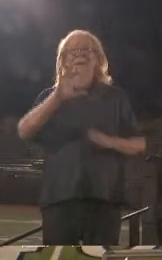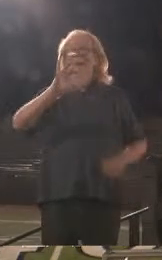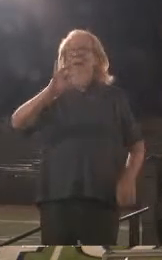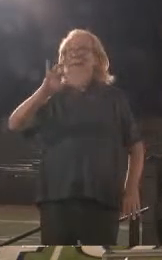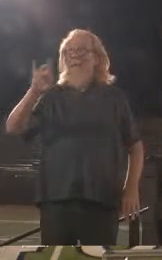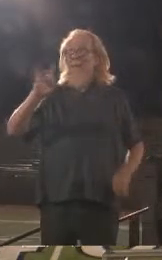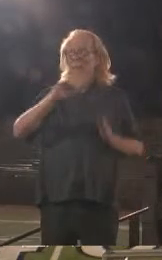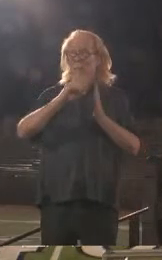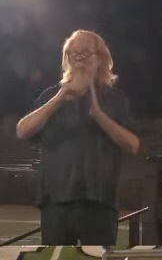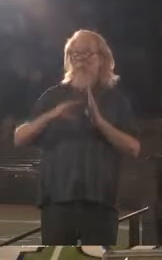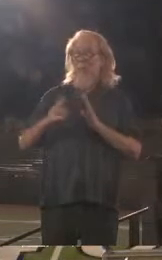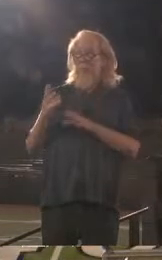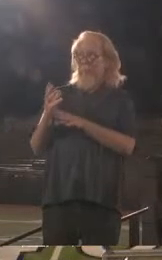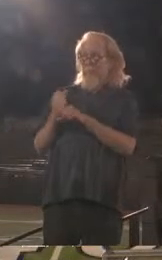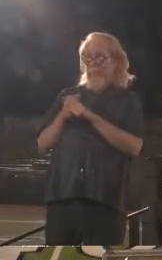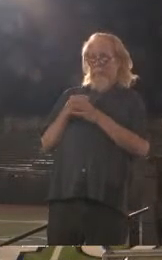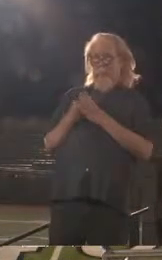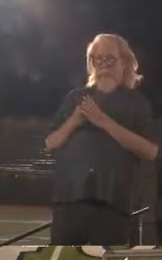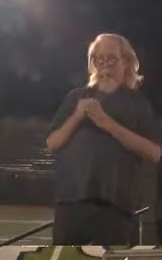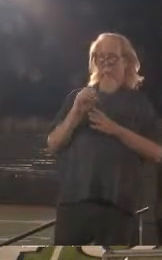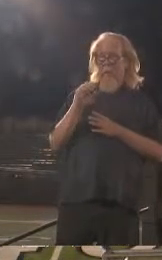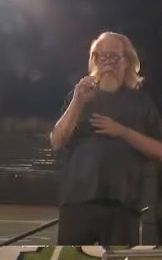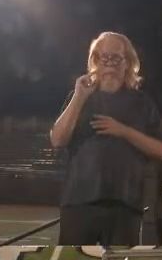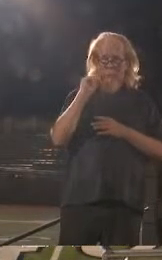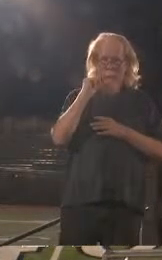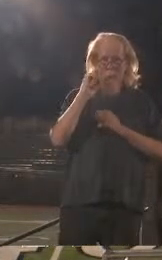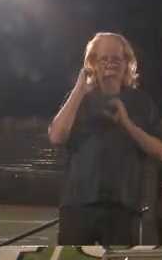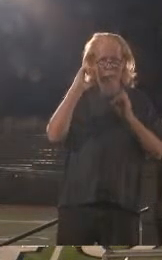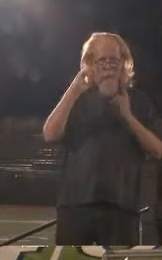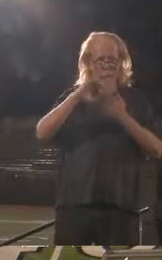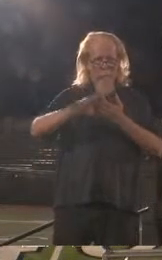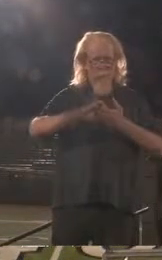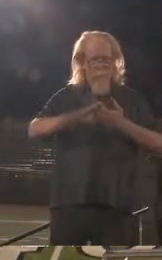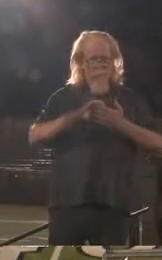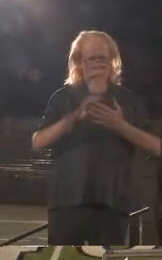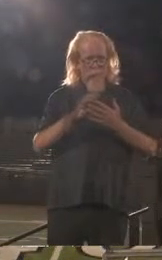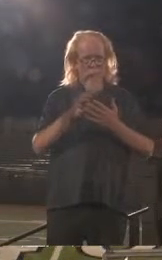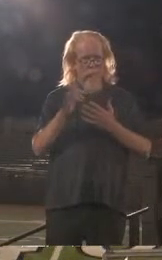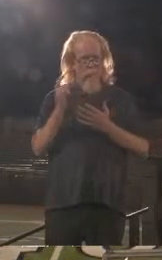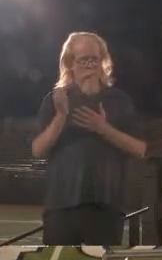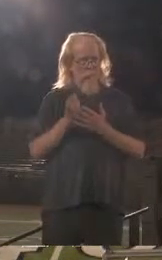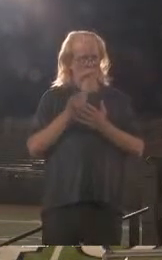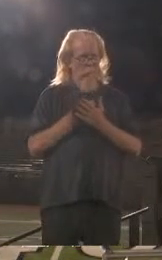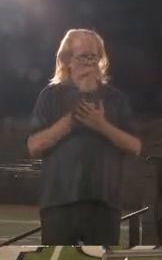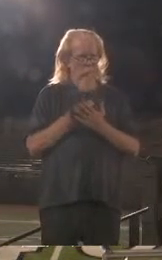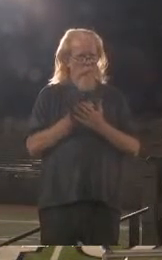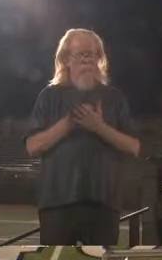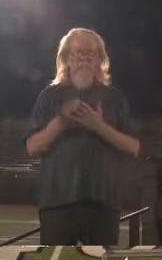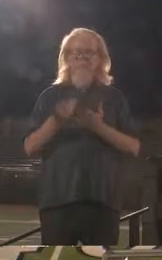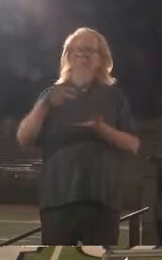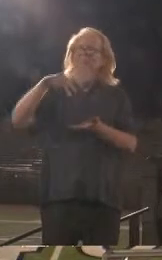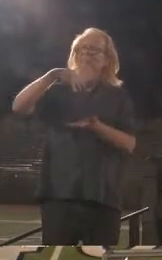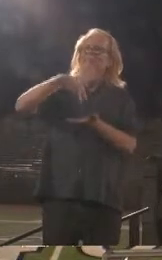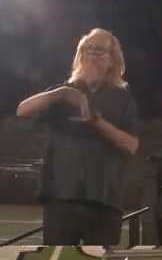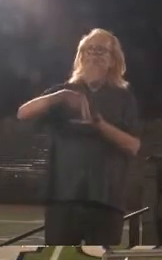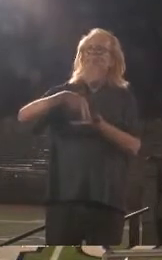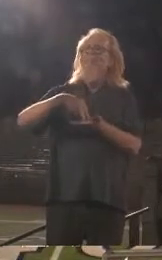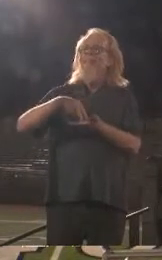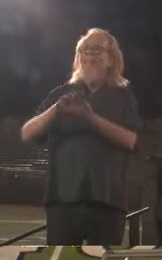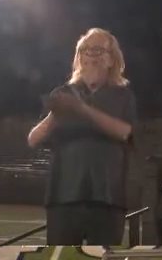are receiving a San Antonio Educational Partner Scholarship to please stand and be recognized.